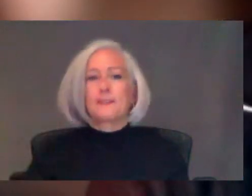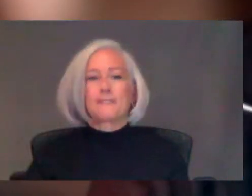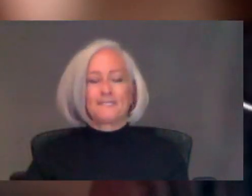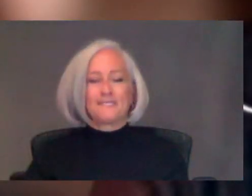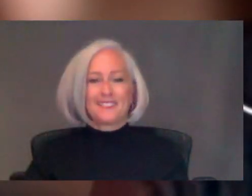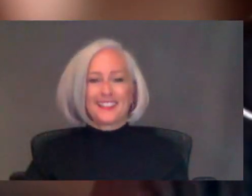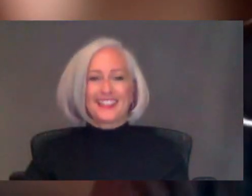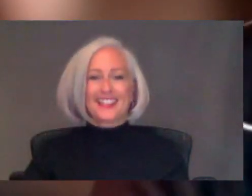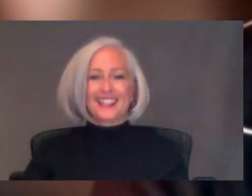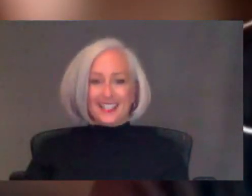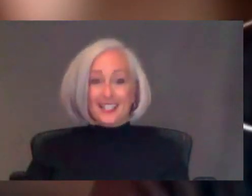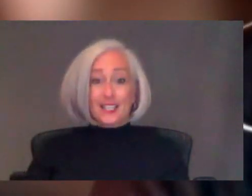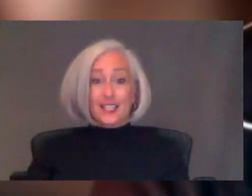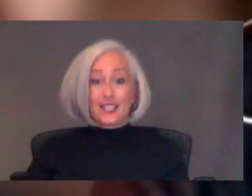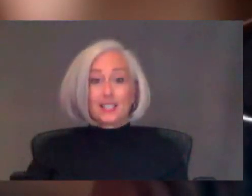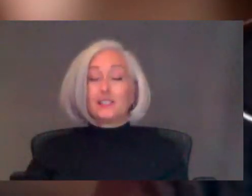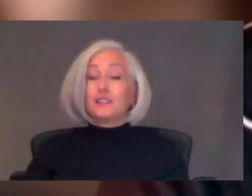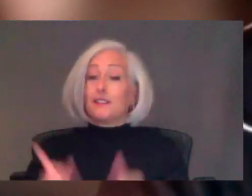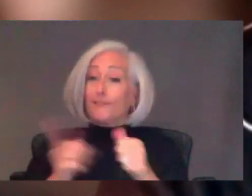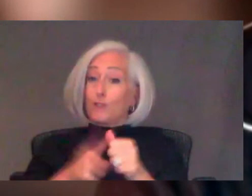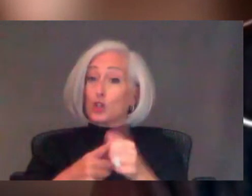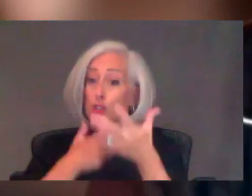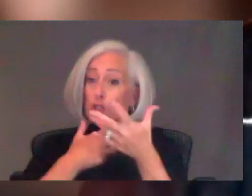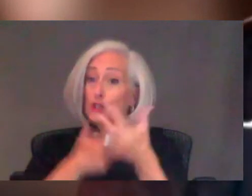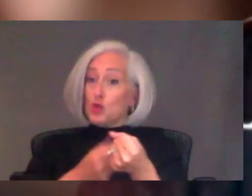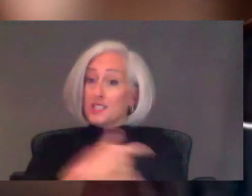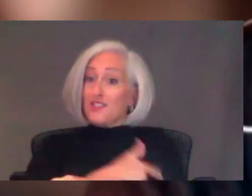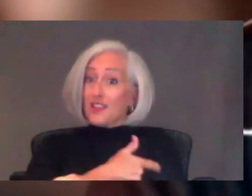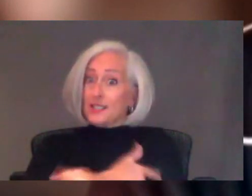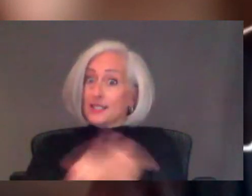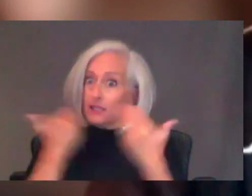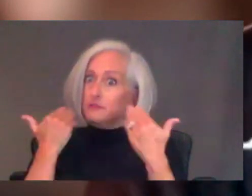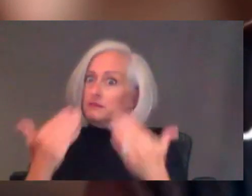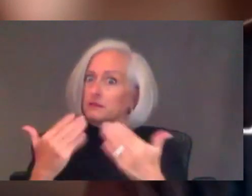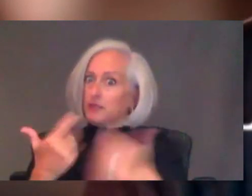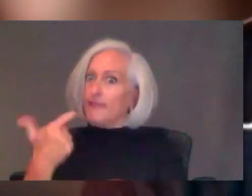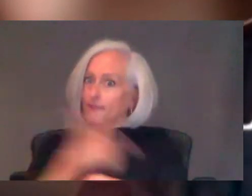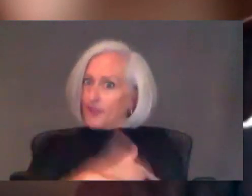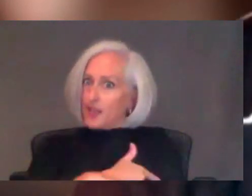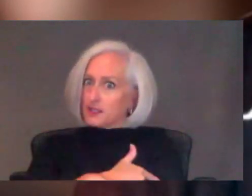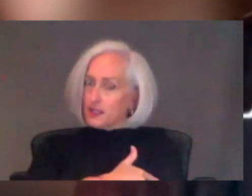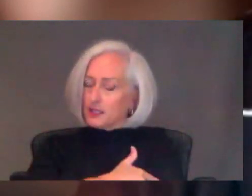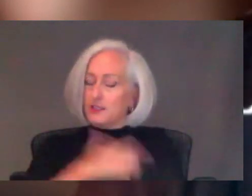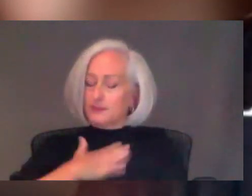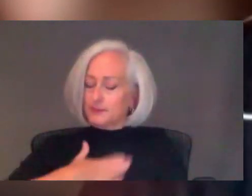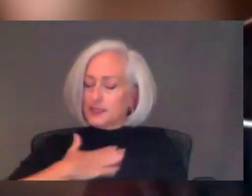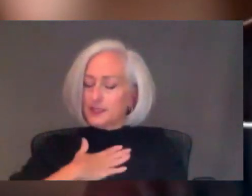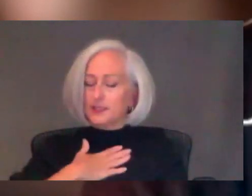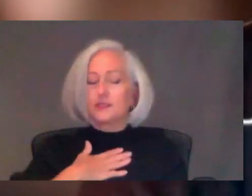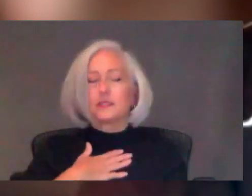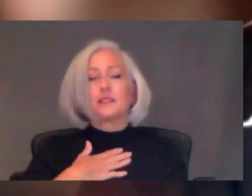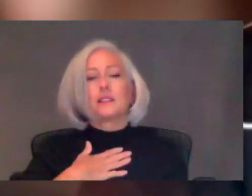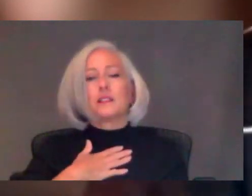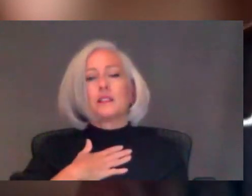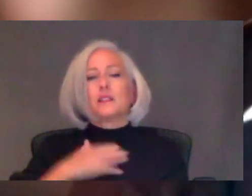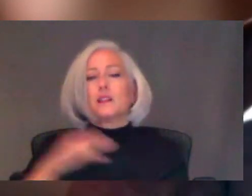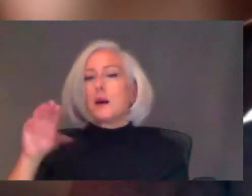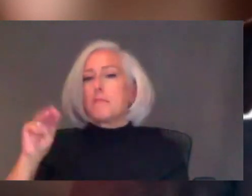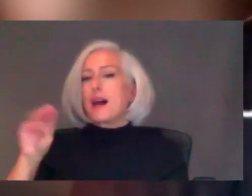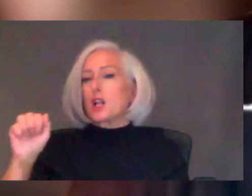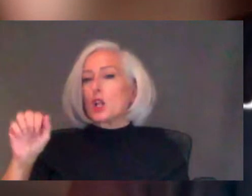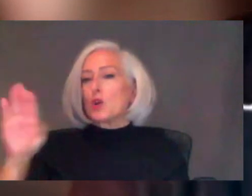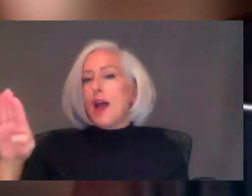the antibodies. And so I would just say to talk with your physician, listen to